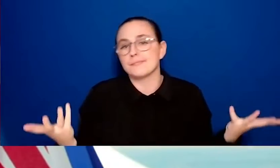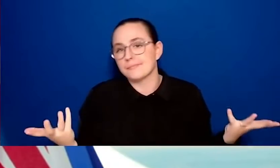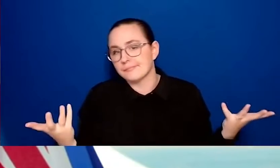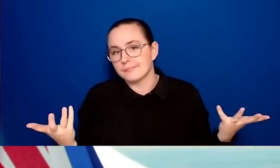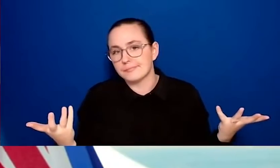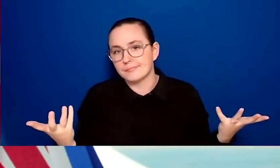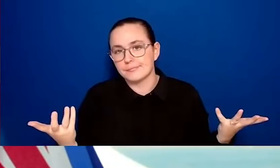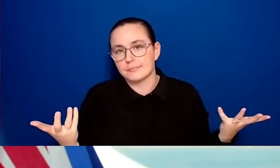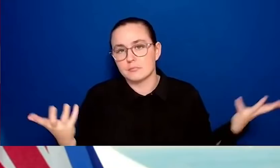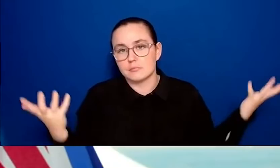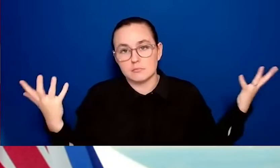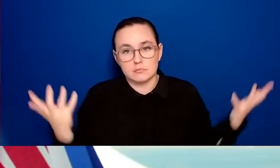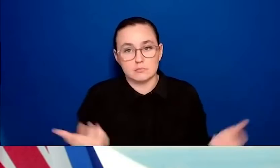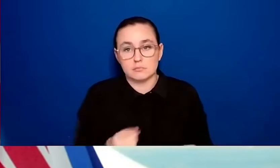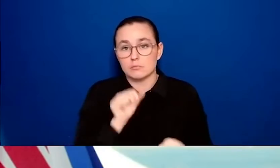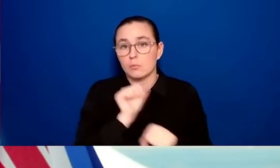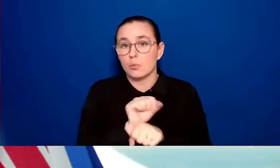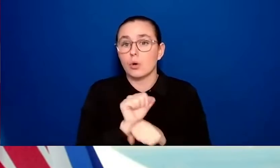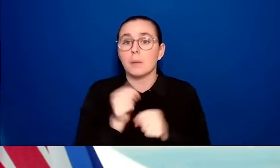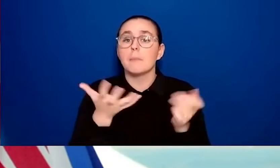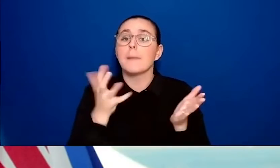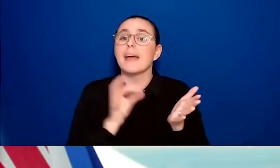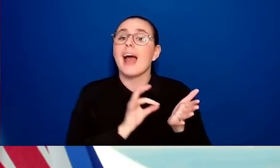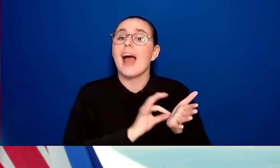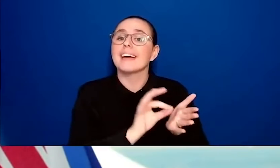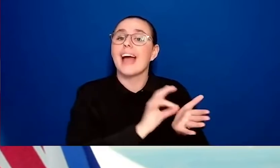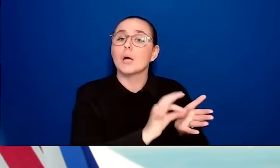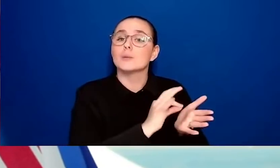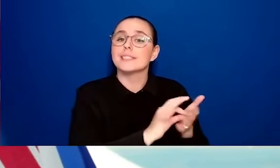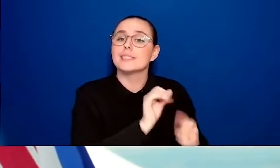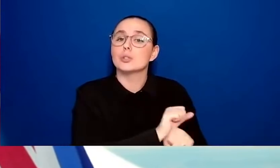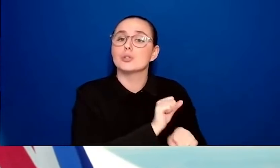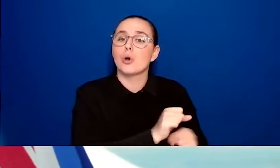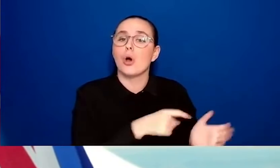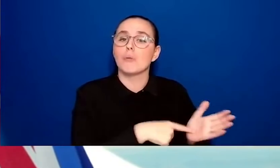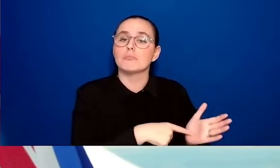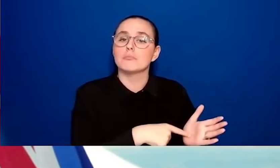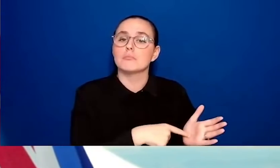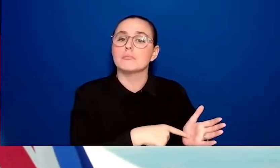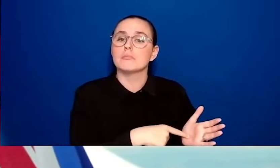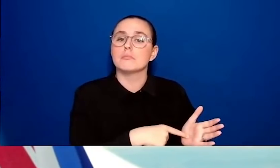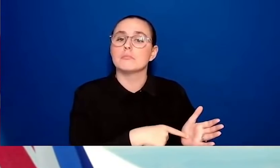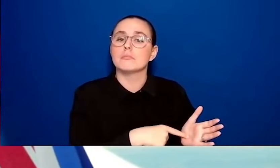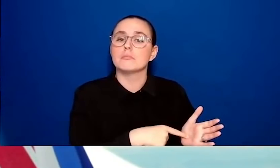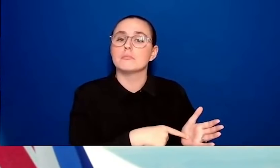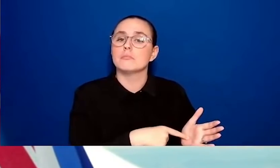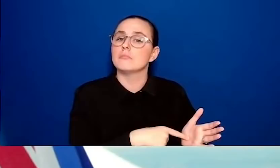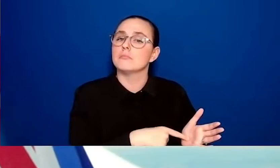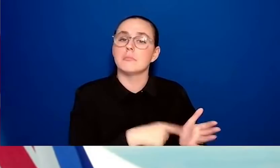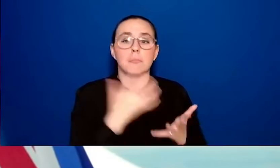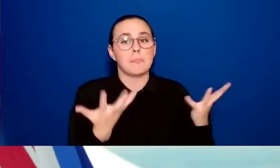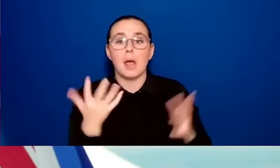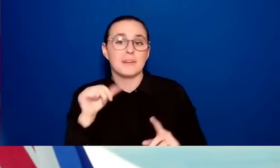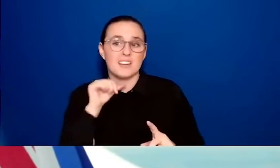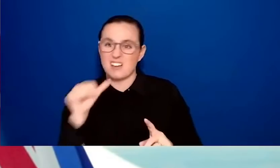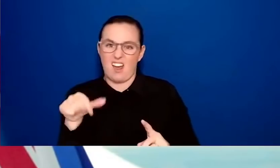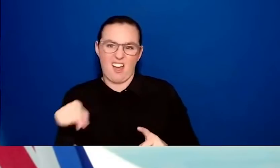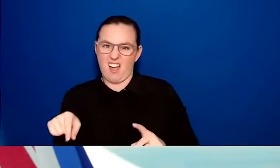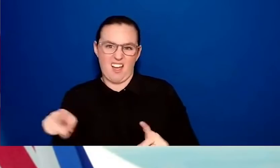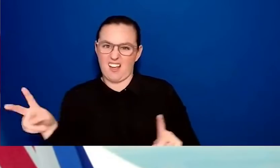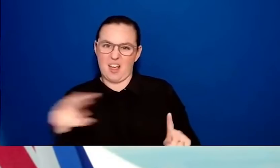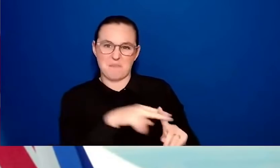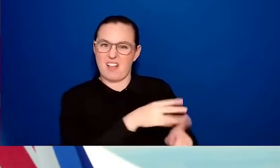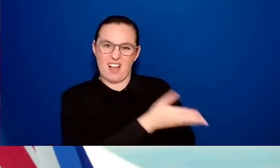an accounting job or something like that, who this would not necessarily apply to. But overall, it's going to apply to sort of